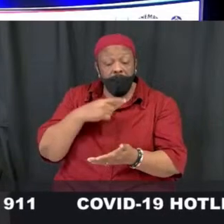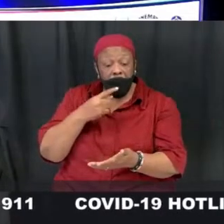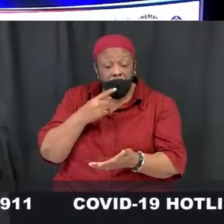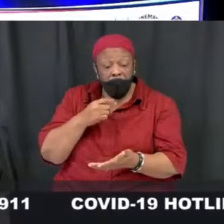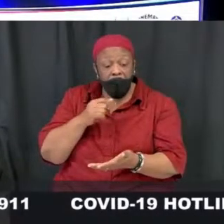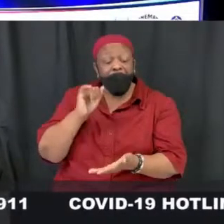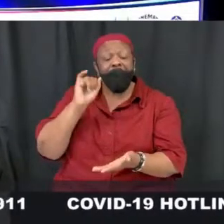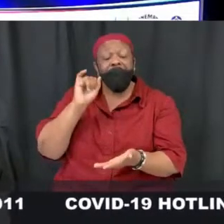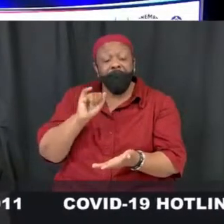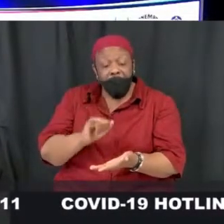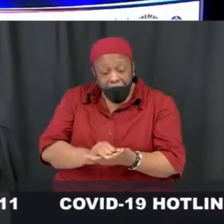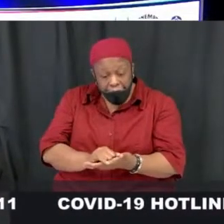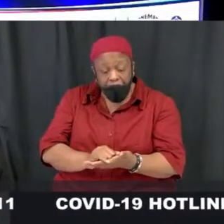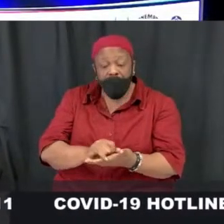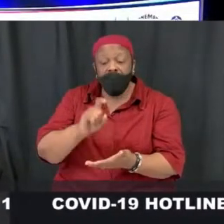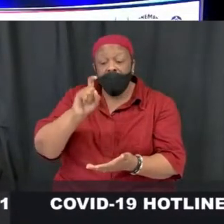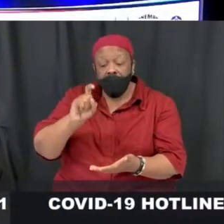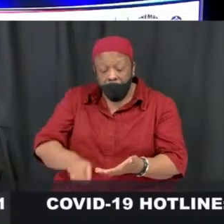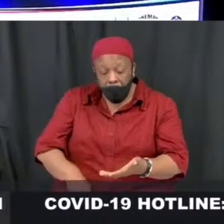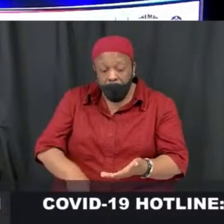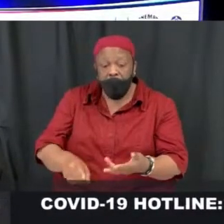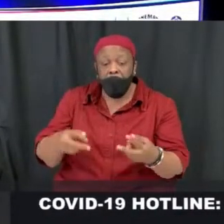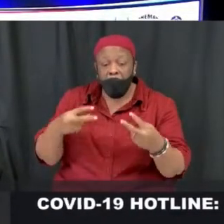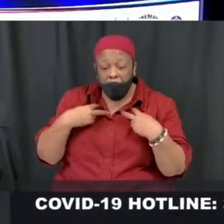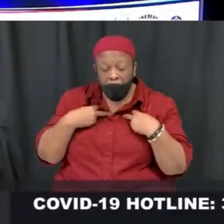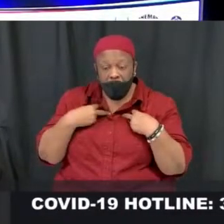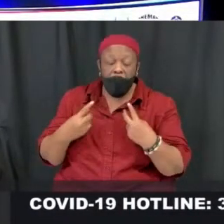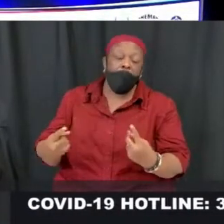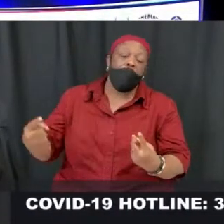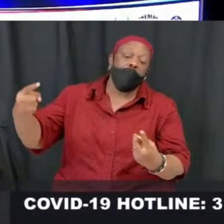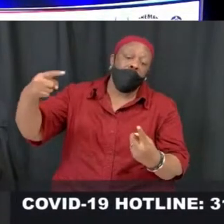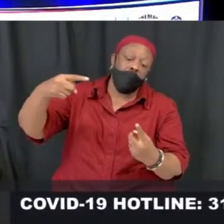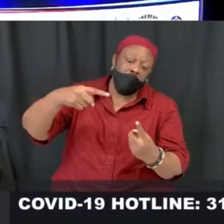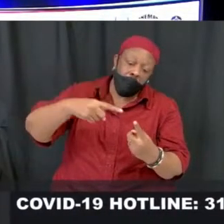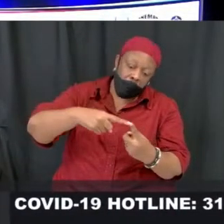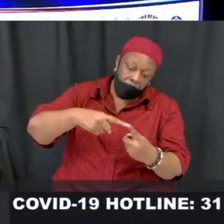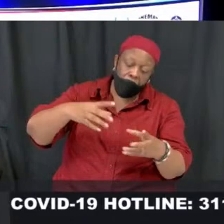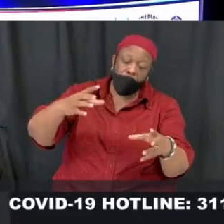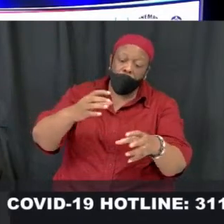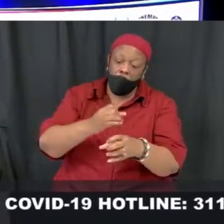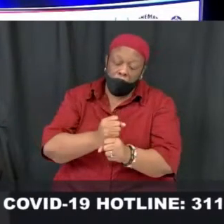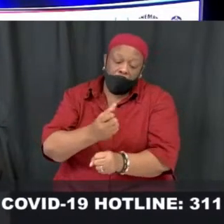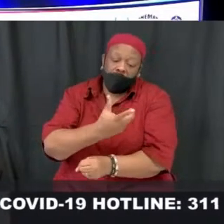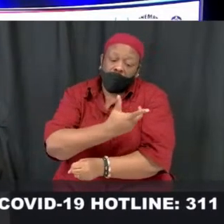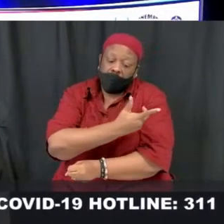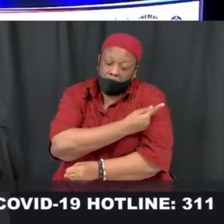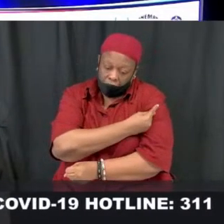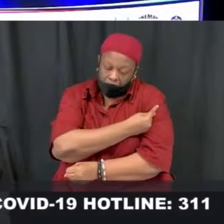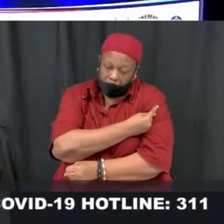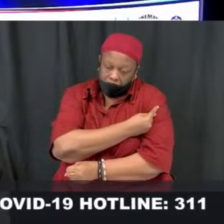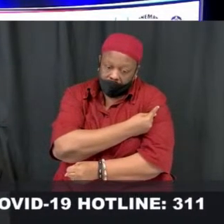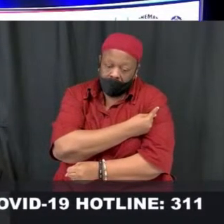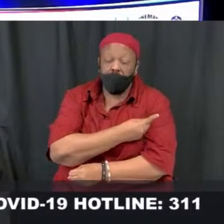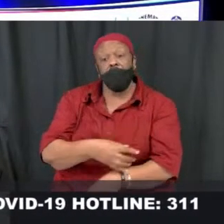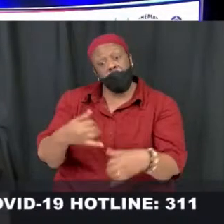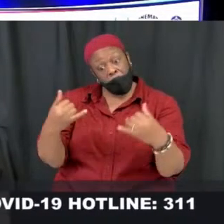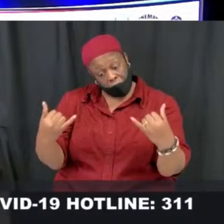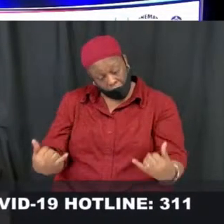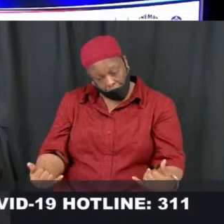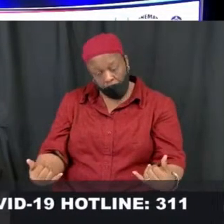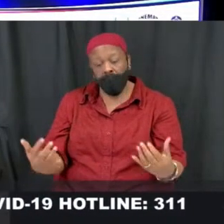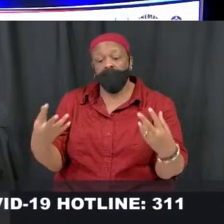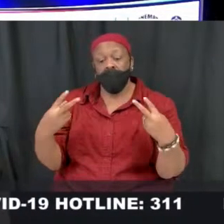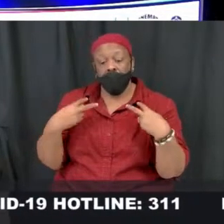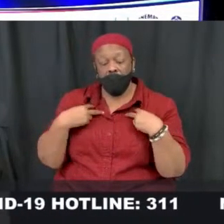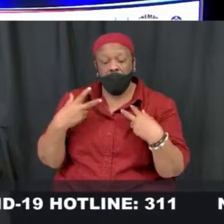are the measures that must be adopted until vaccines became available and we are able